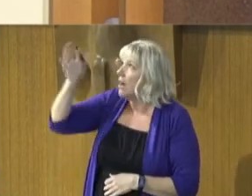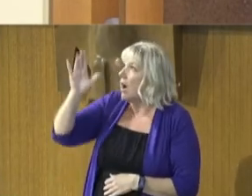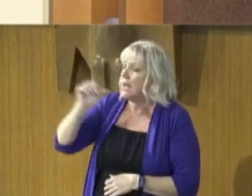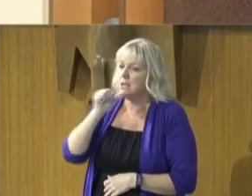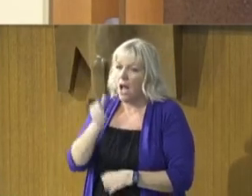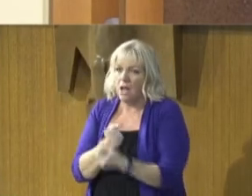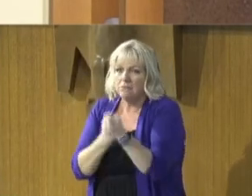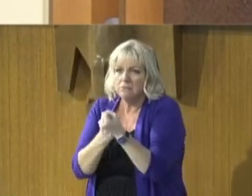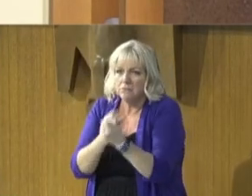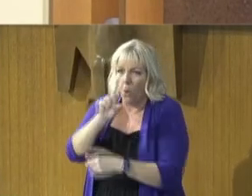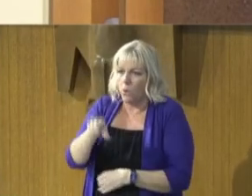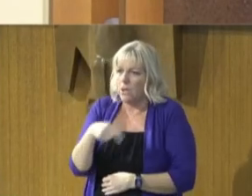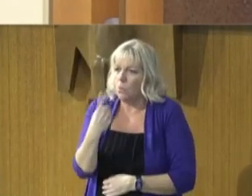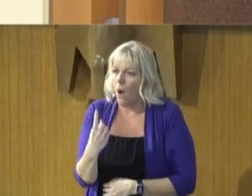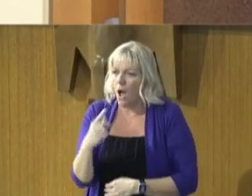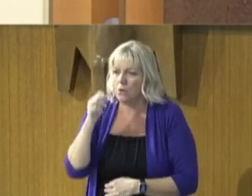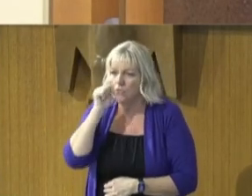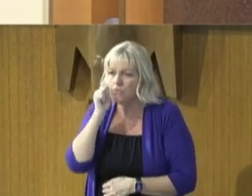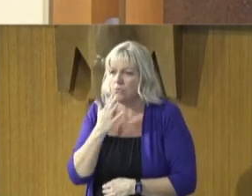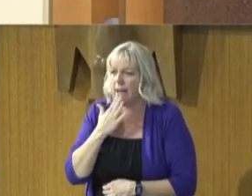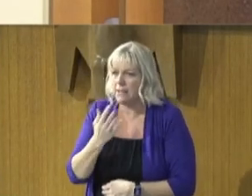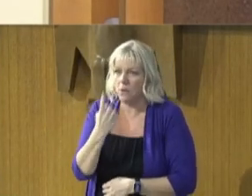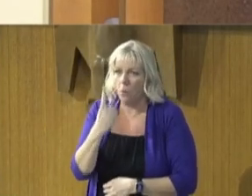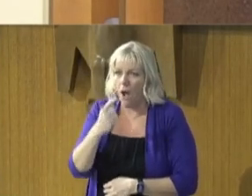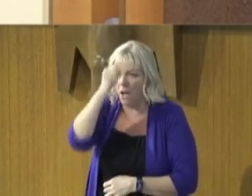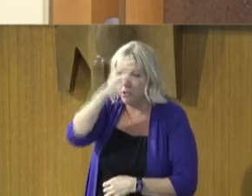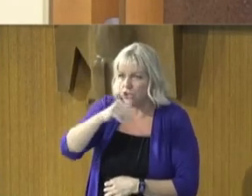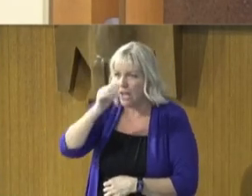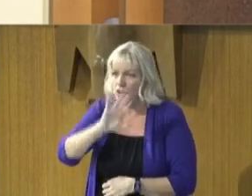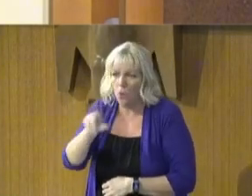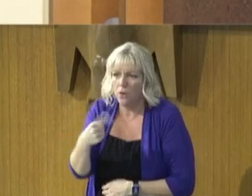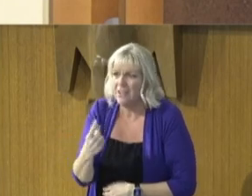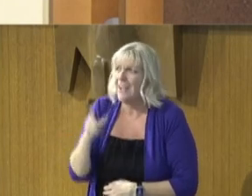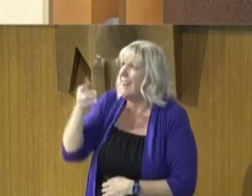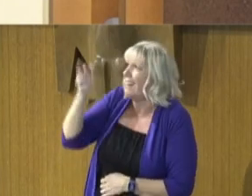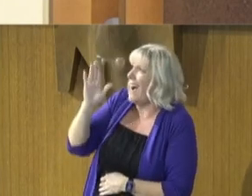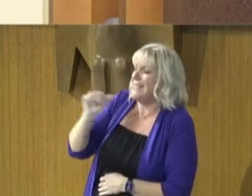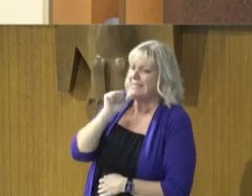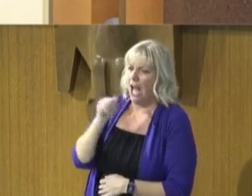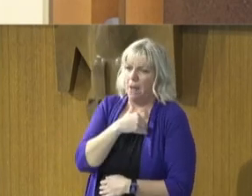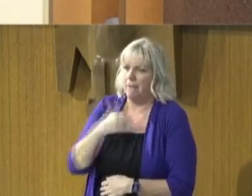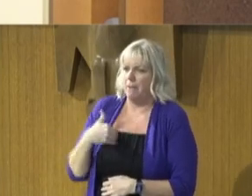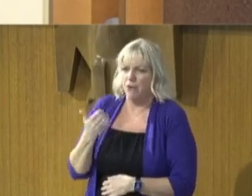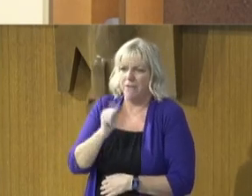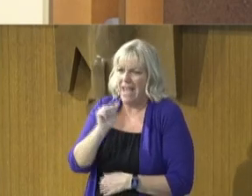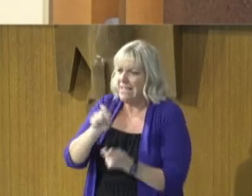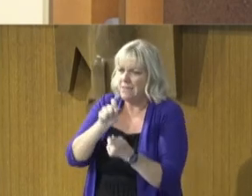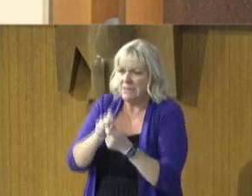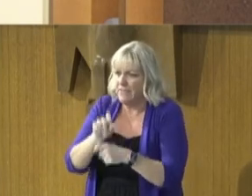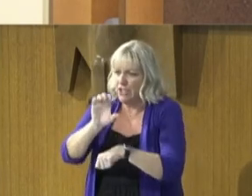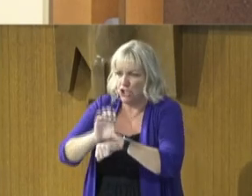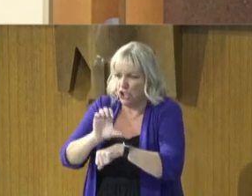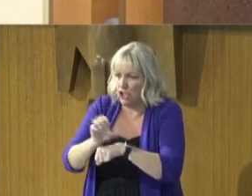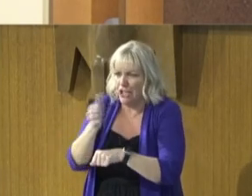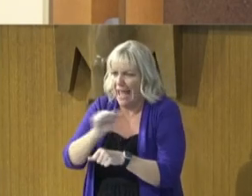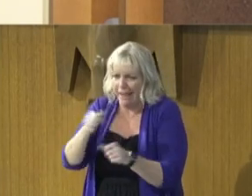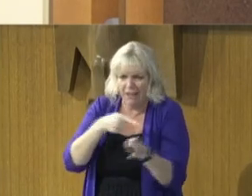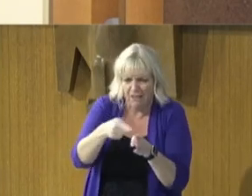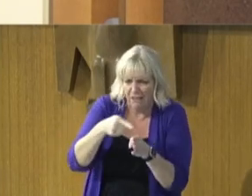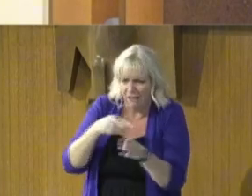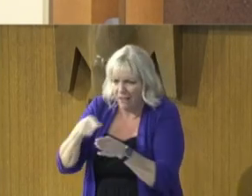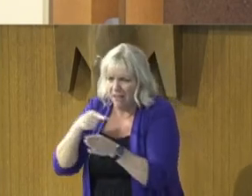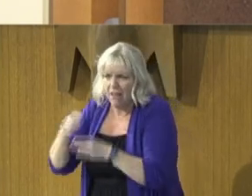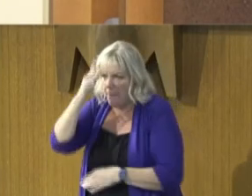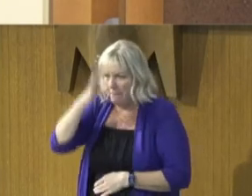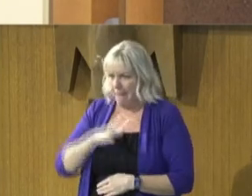gender or politics. God is not a member of any specific church or denomination or man-made religion.